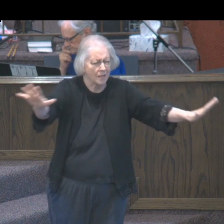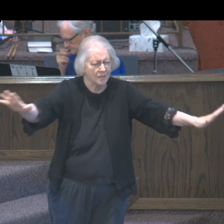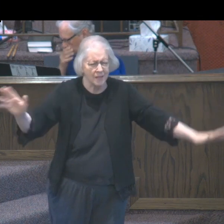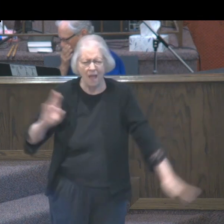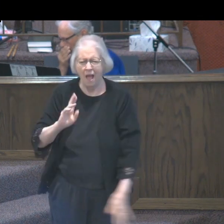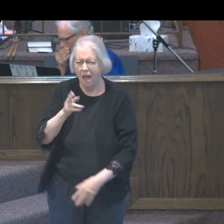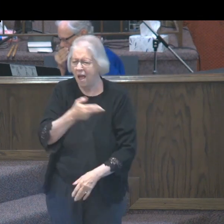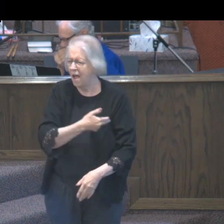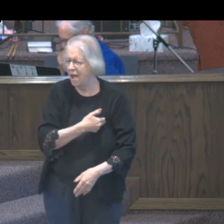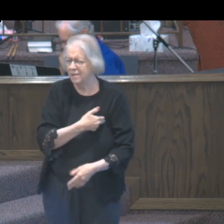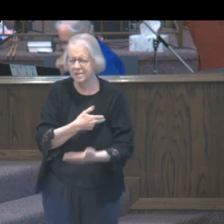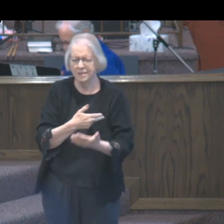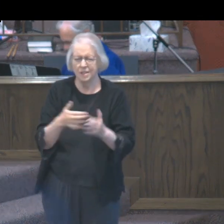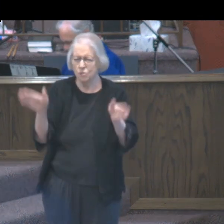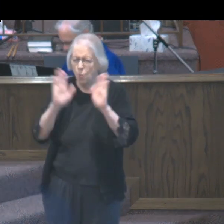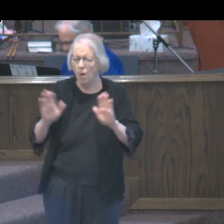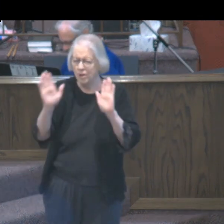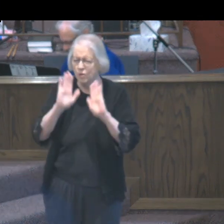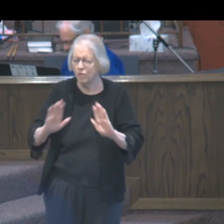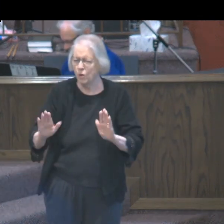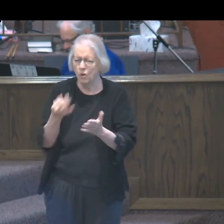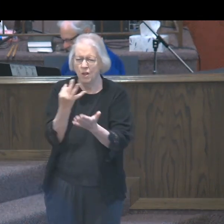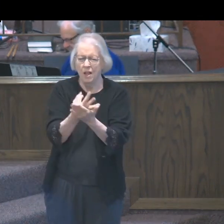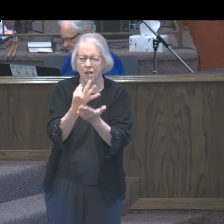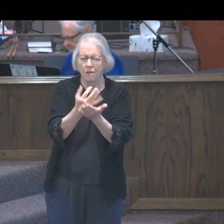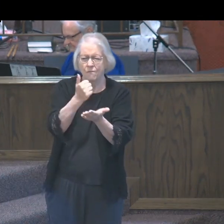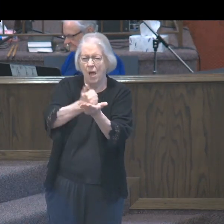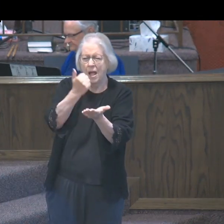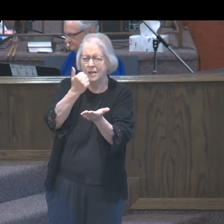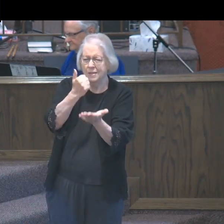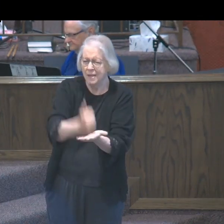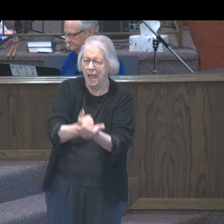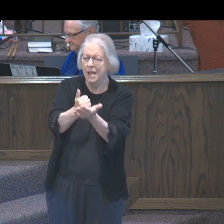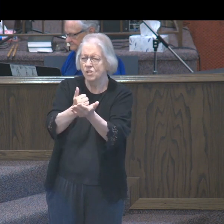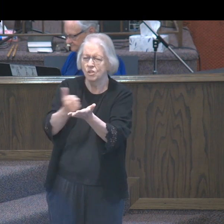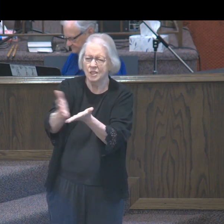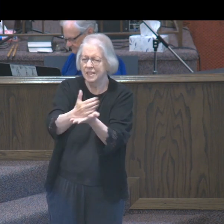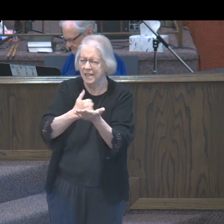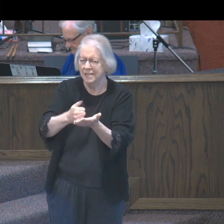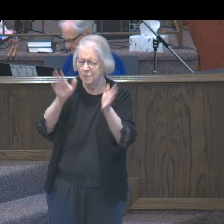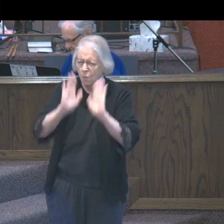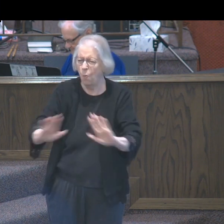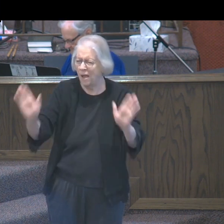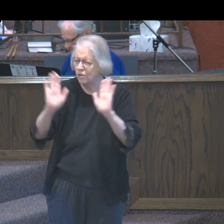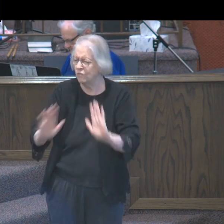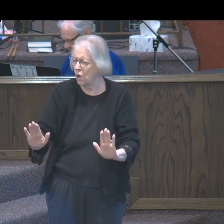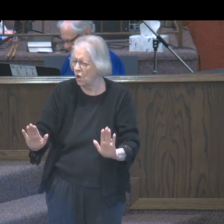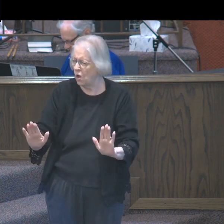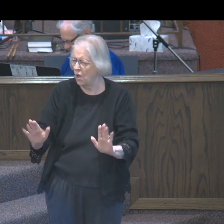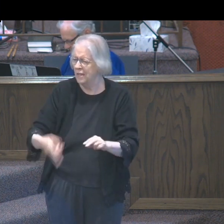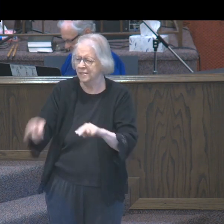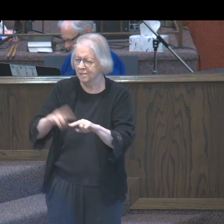few years financially and in so many ways. So we just want to do things to glorify